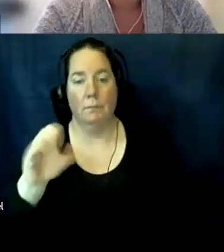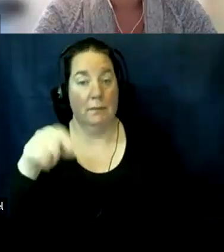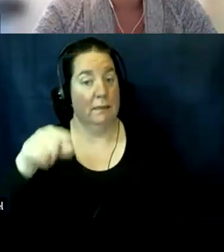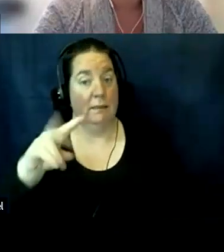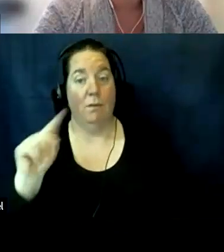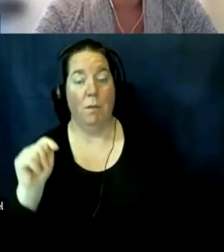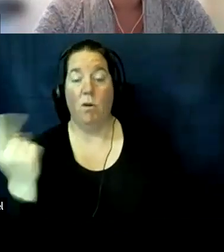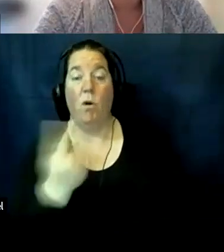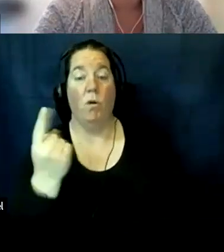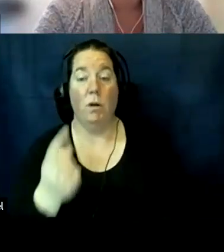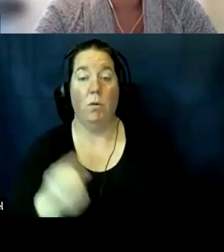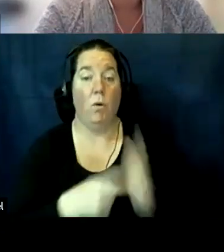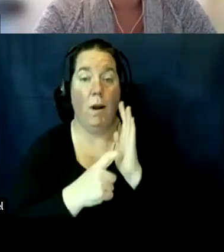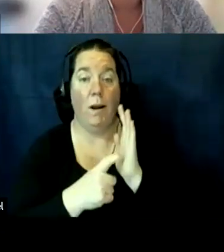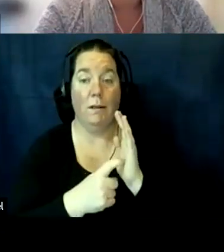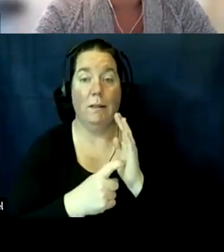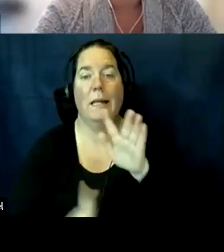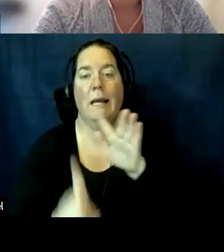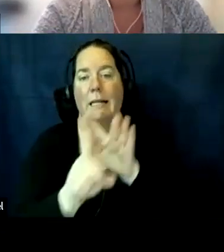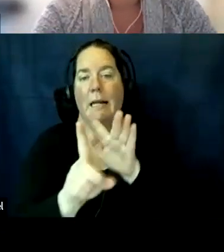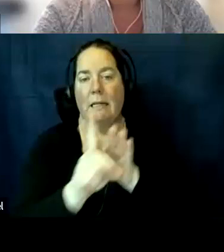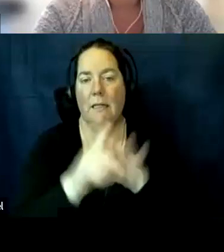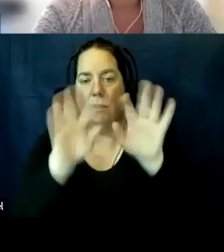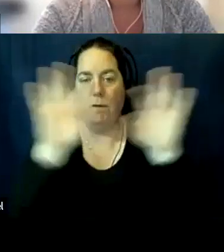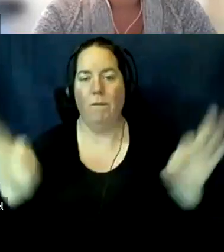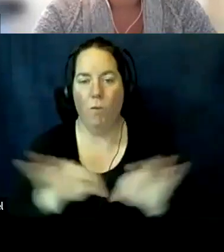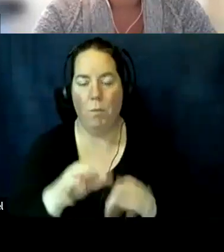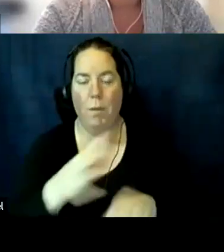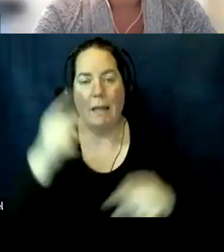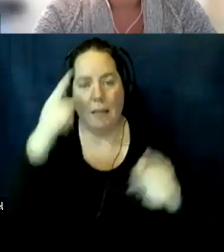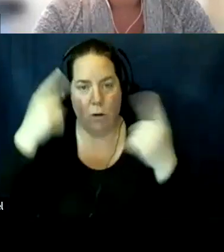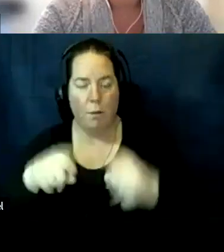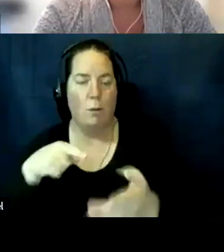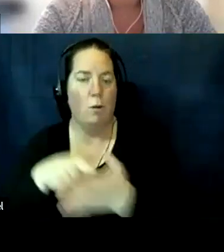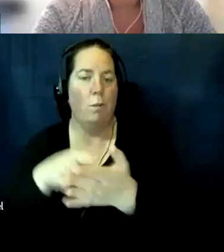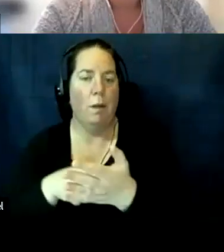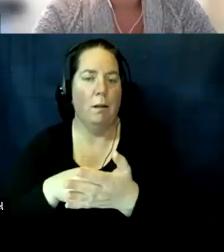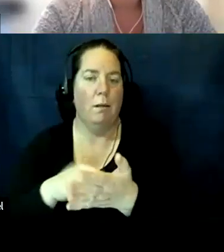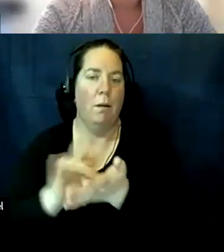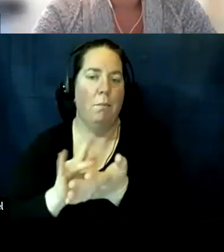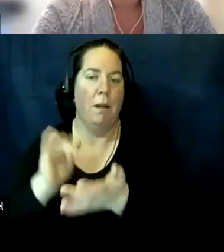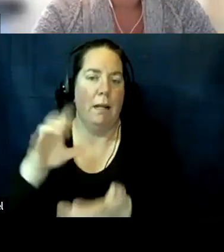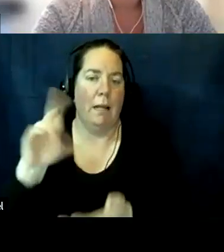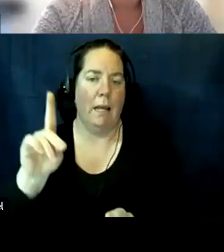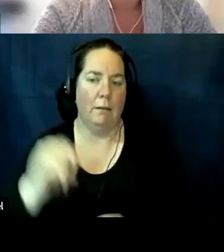only required signature is on that attendance form and then on the agreement to bill Medicaid if applicable.